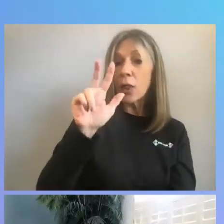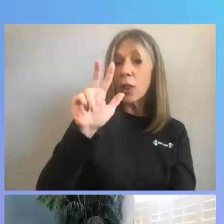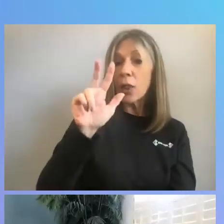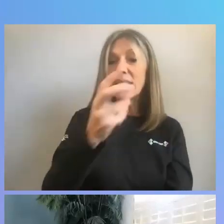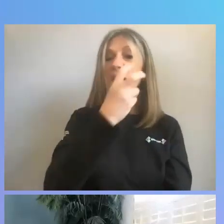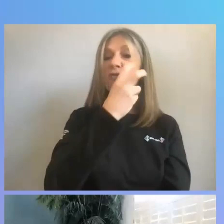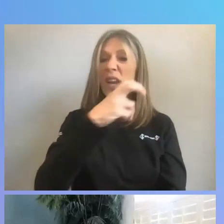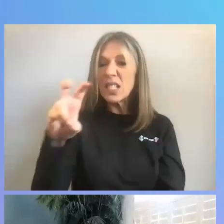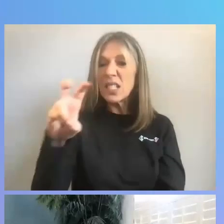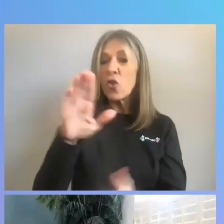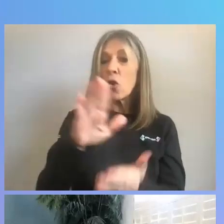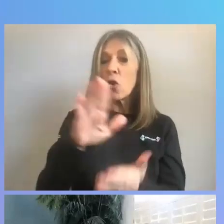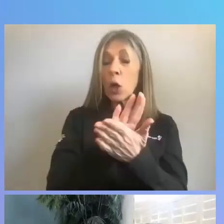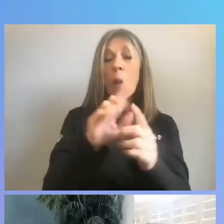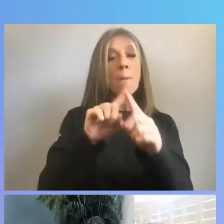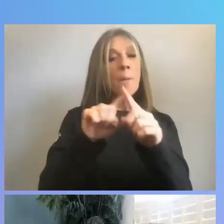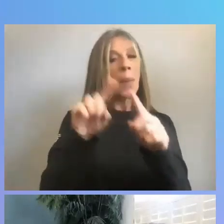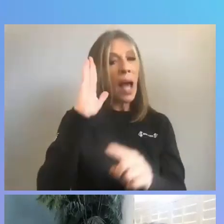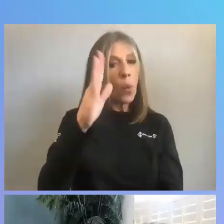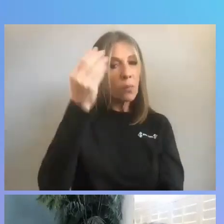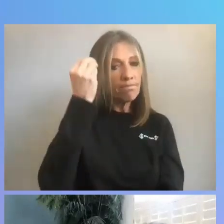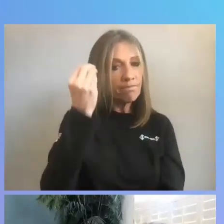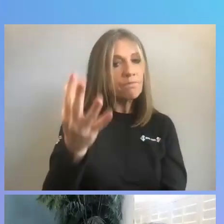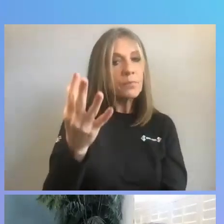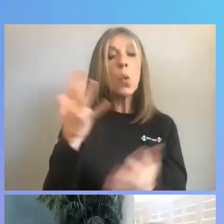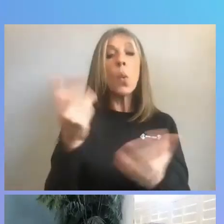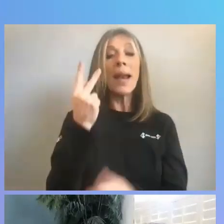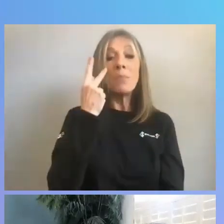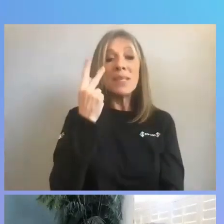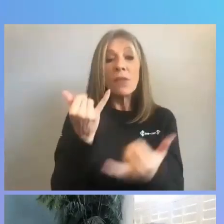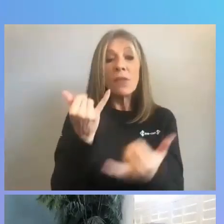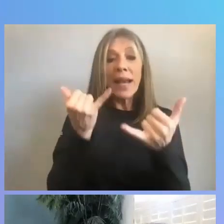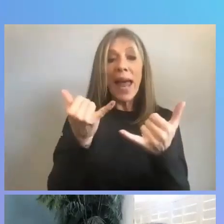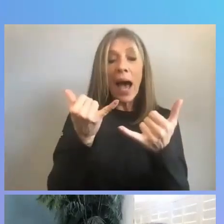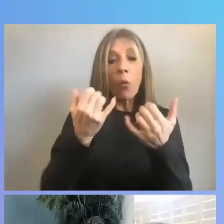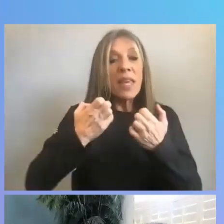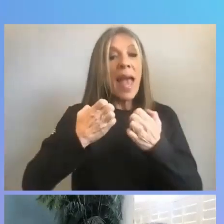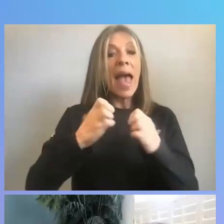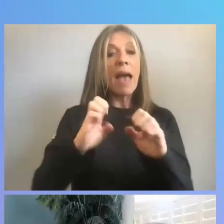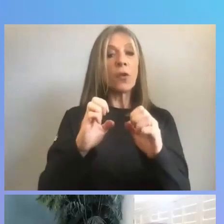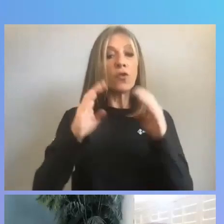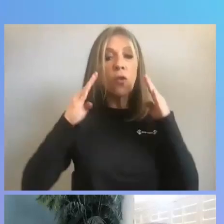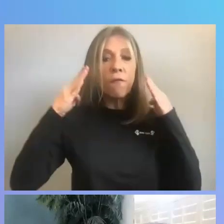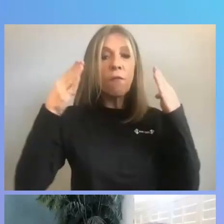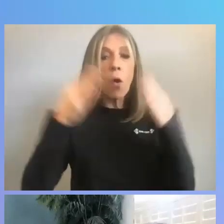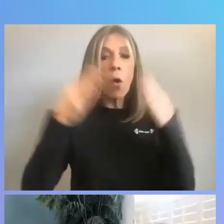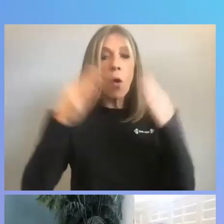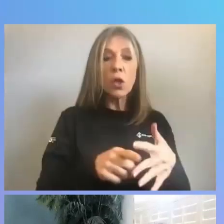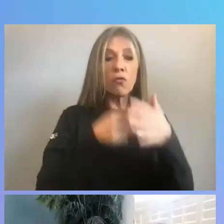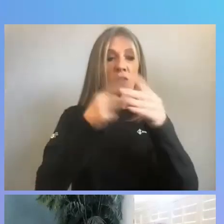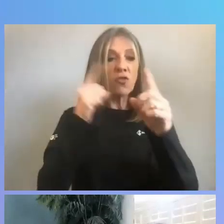transitional document. But I'll tell you from what I am seeing right now, the efforts are very much focused on the original